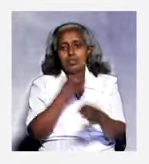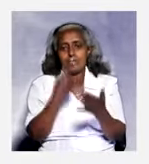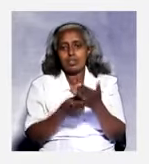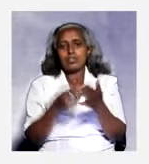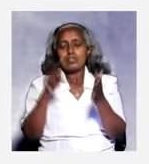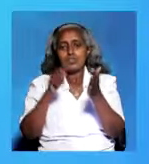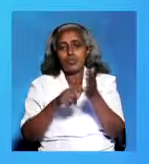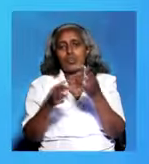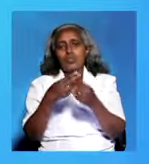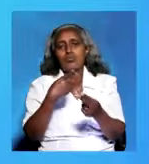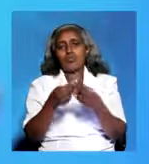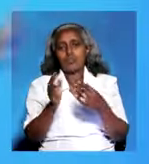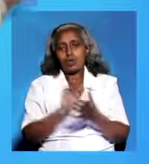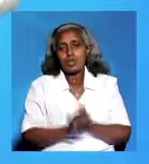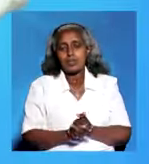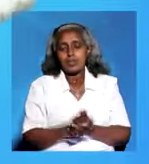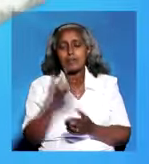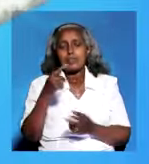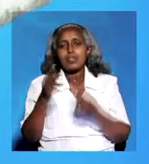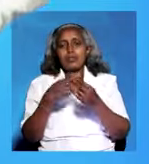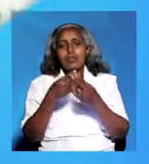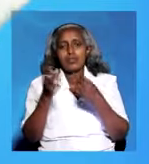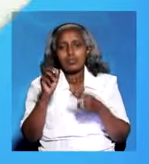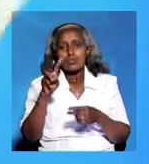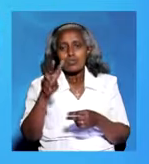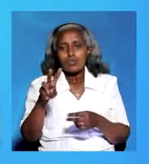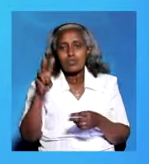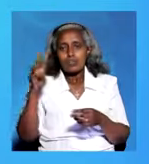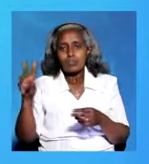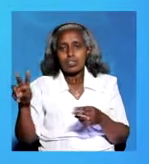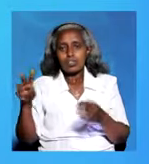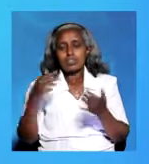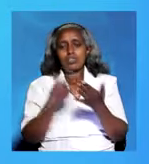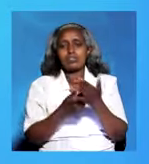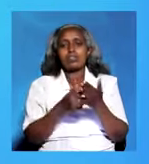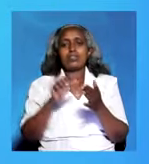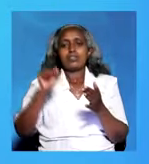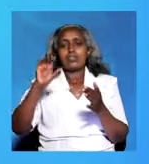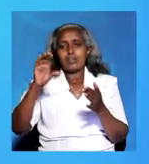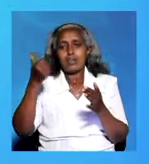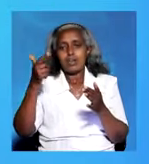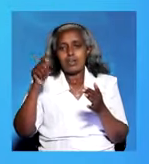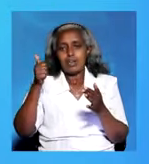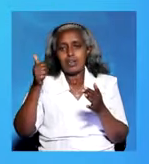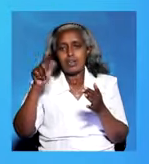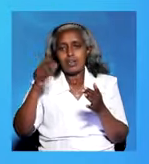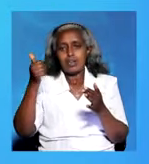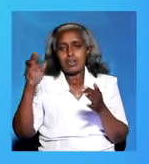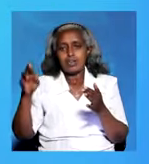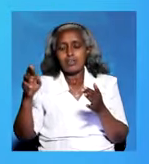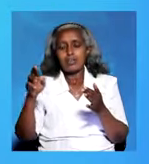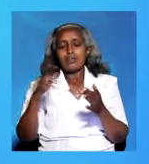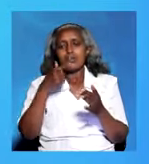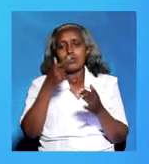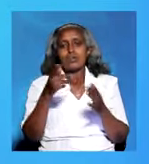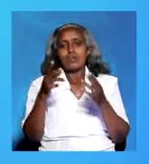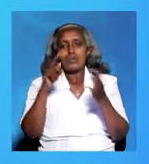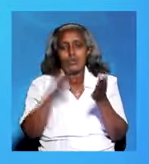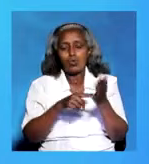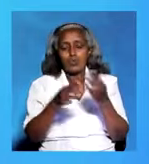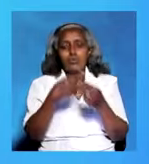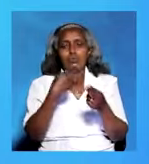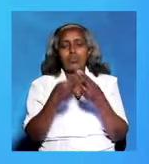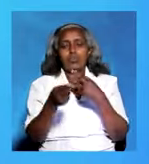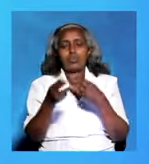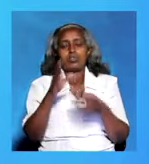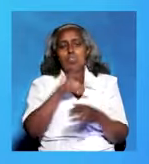dot product. The product of two vectors giving us a scalar. So we call dot product or scalar,